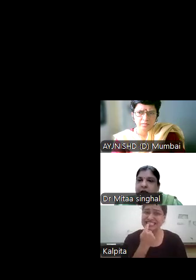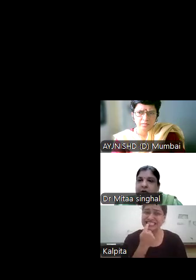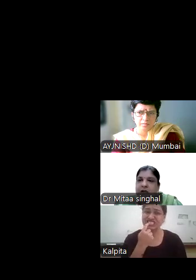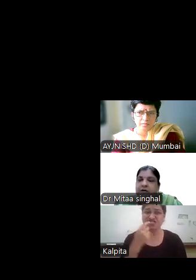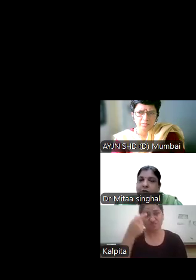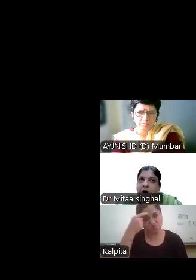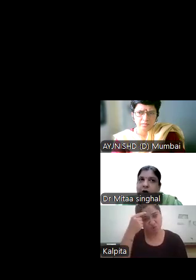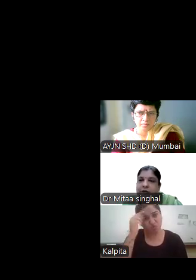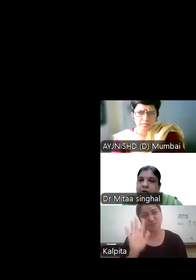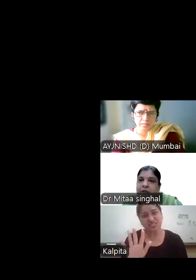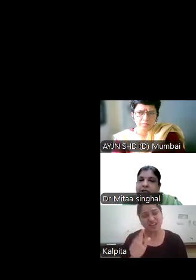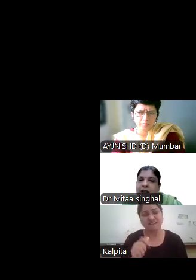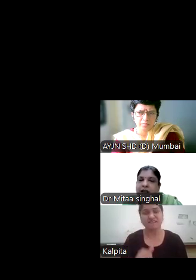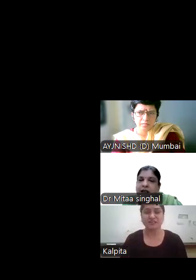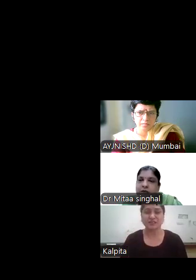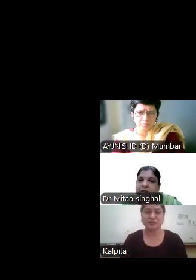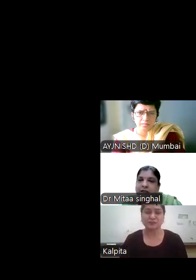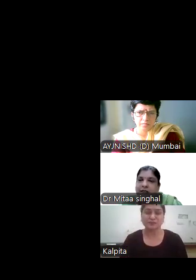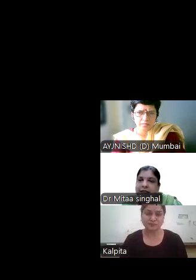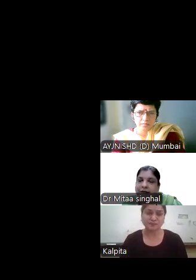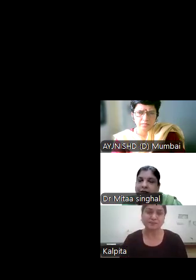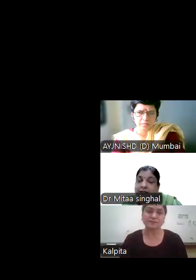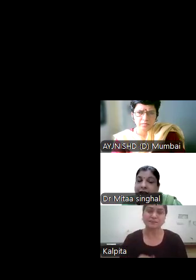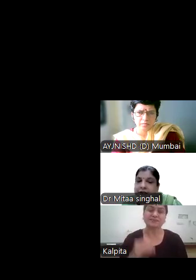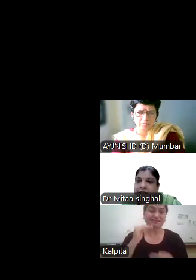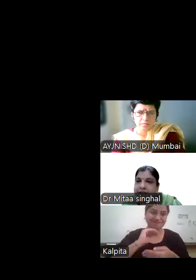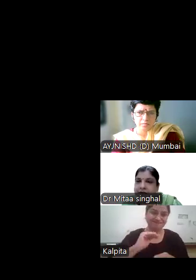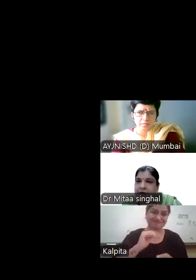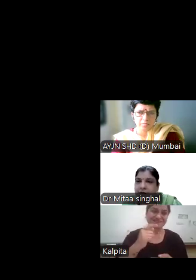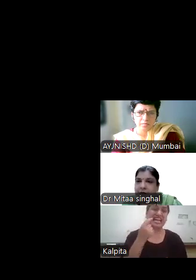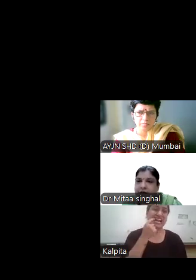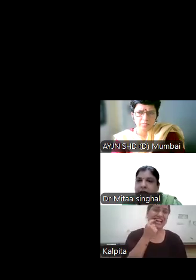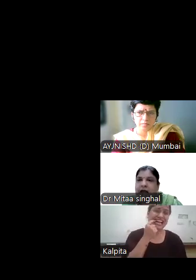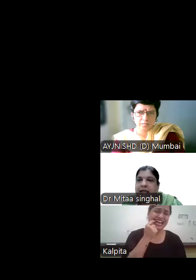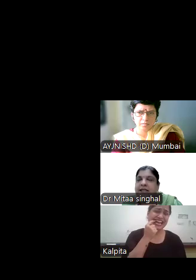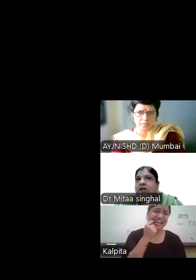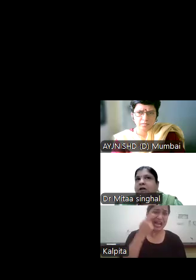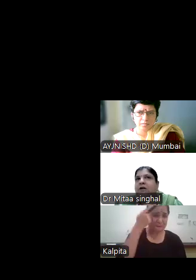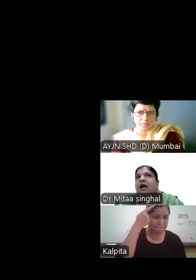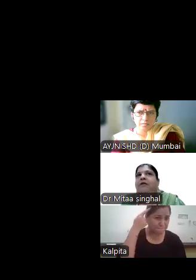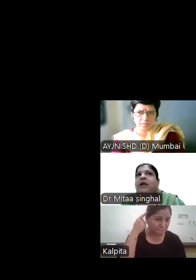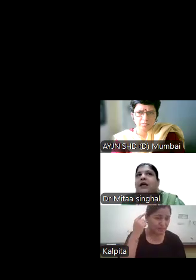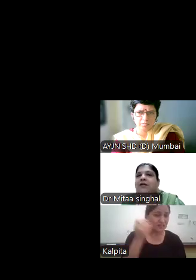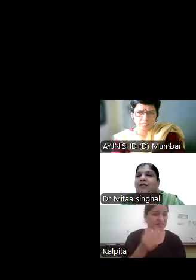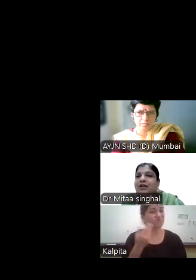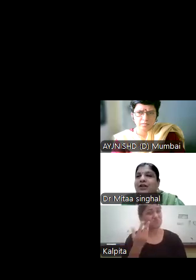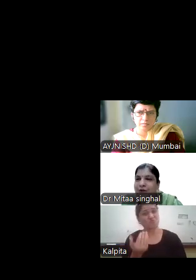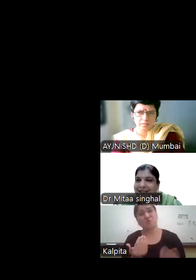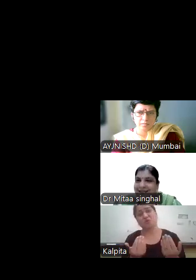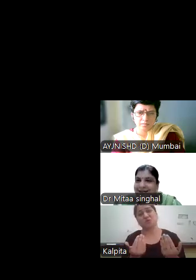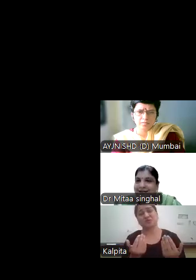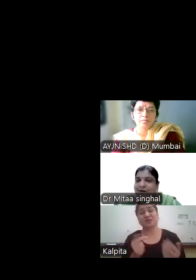CP, which have involuntary movements, they have dental issues. Their cavities are very common. And these children may have a craving